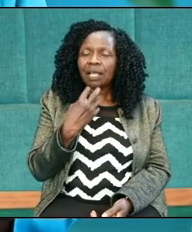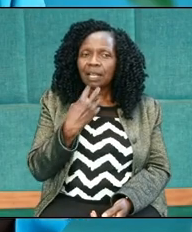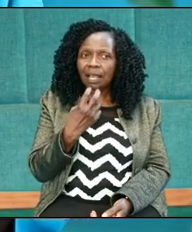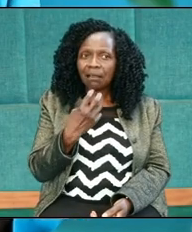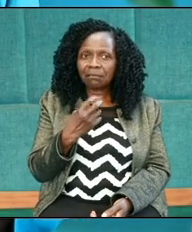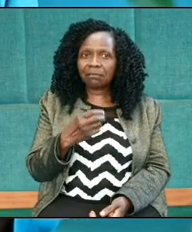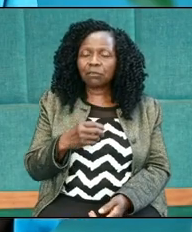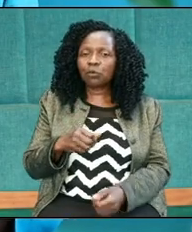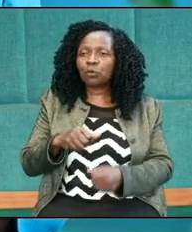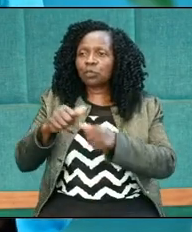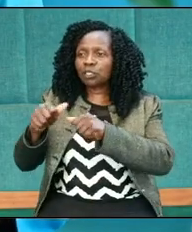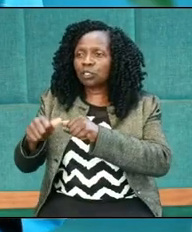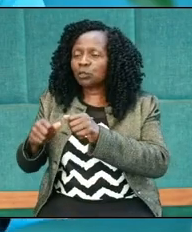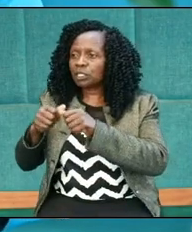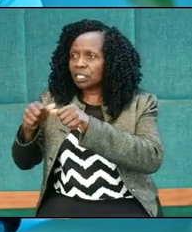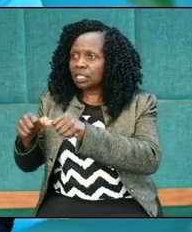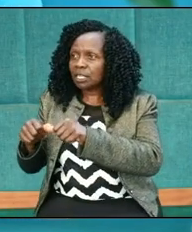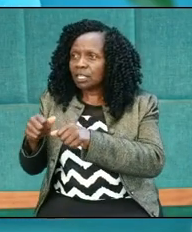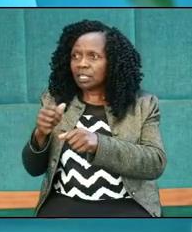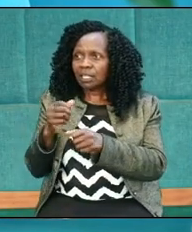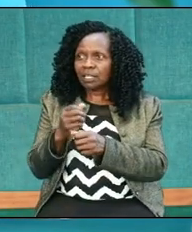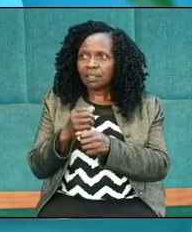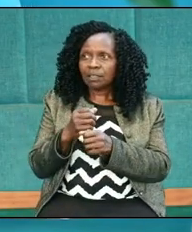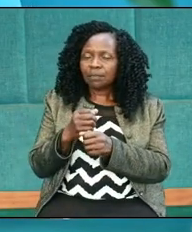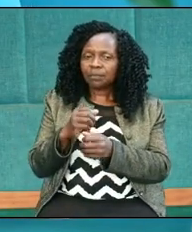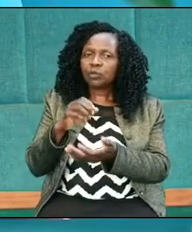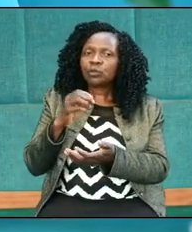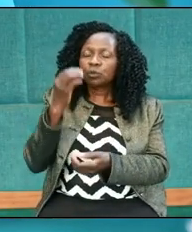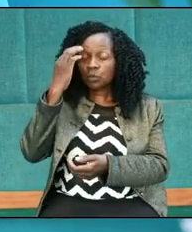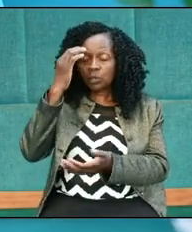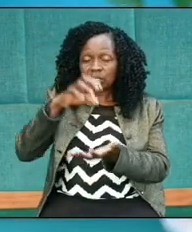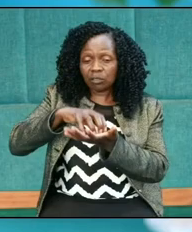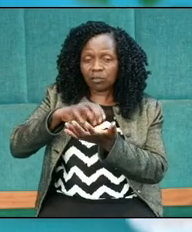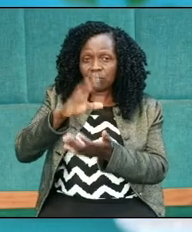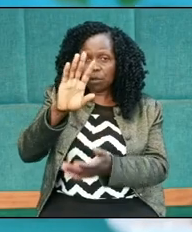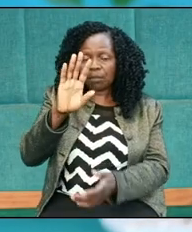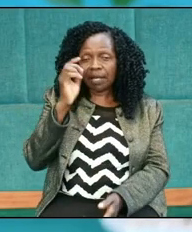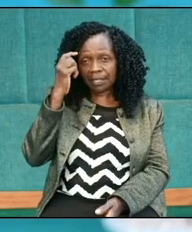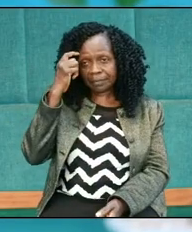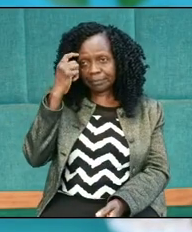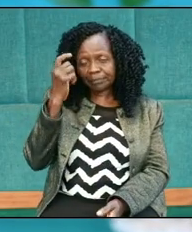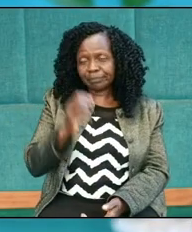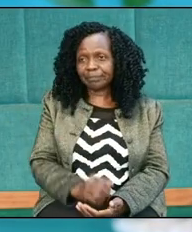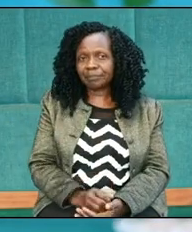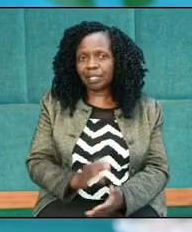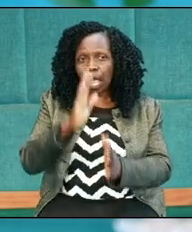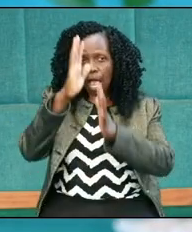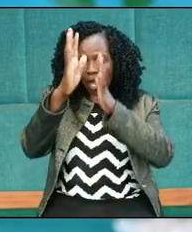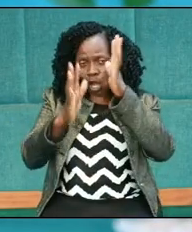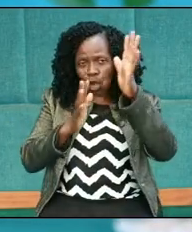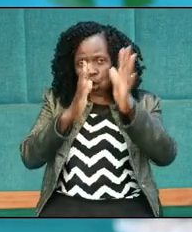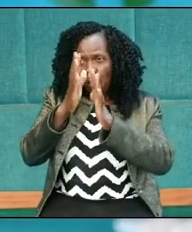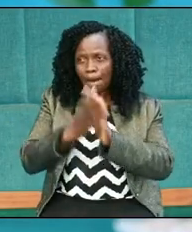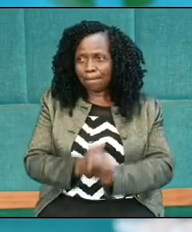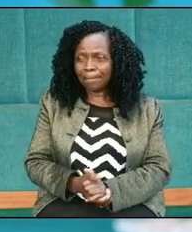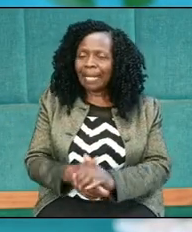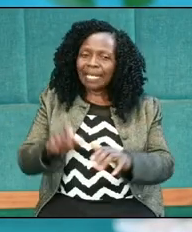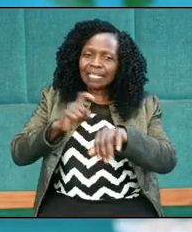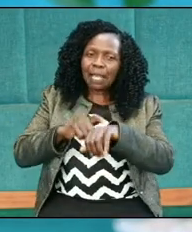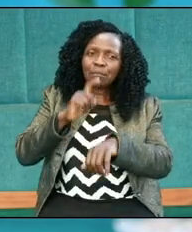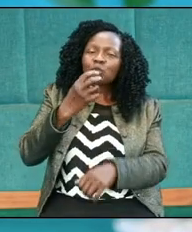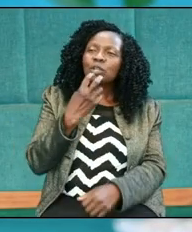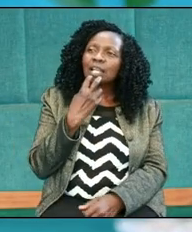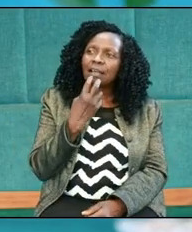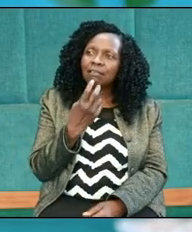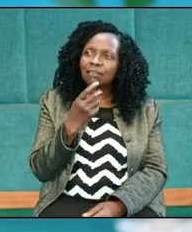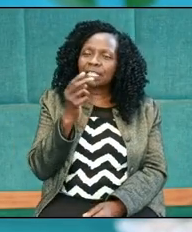of your mind. There are some, even if I tell you to laugh, you will really struggle. Hello? When you laugh,